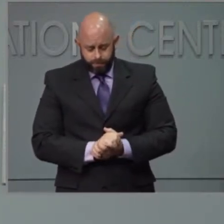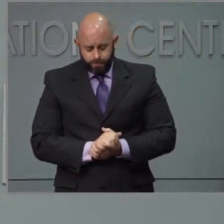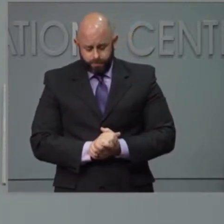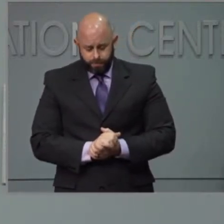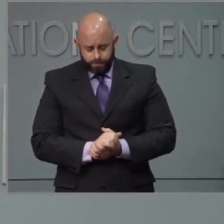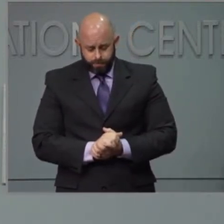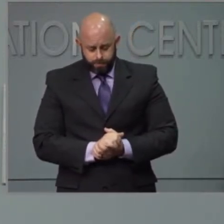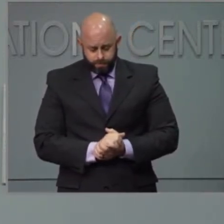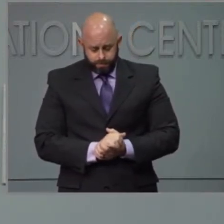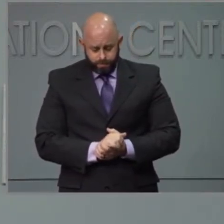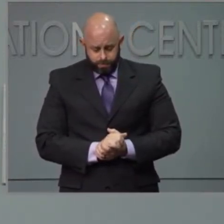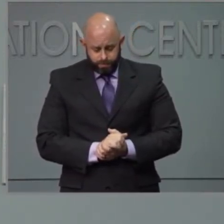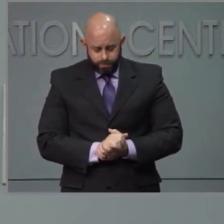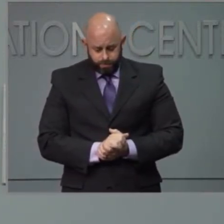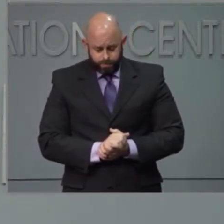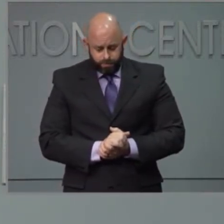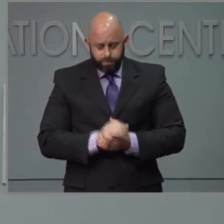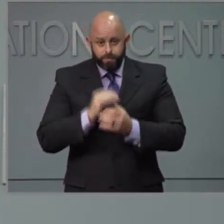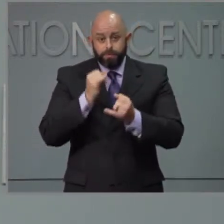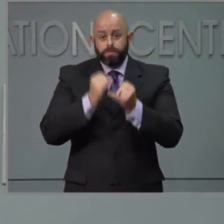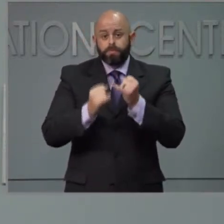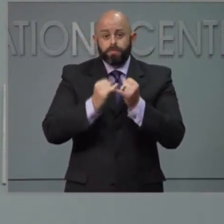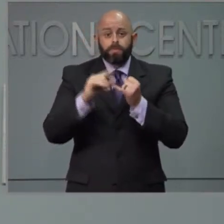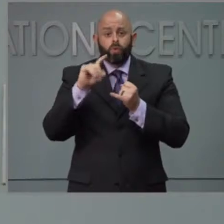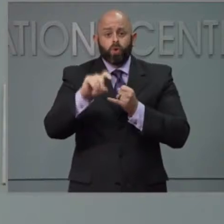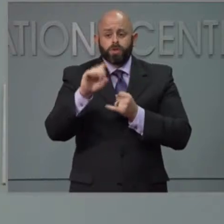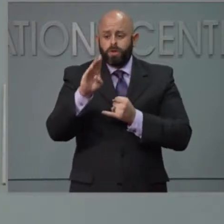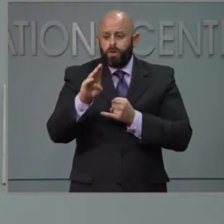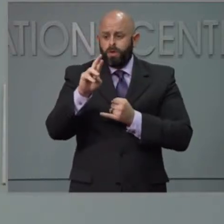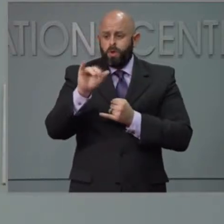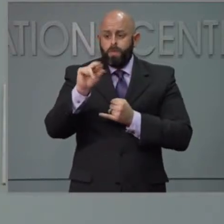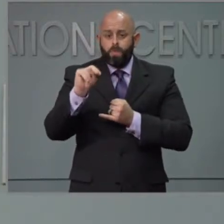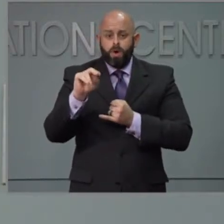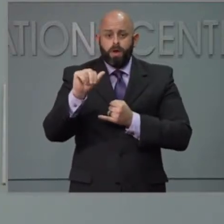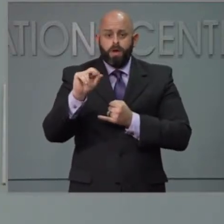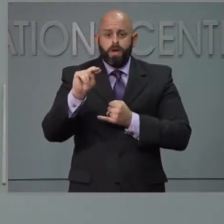Our final question is from Brian Anderson with the Associated Press.